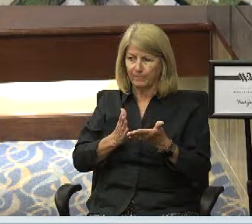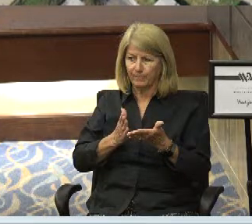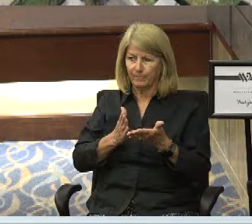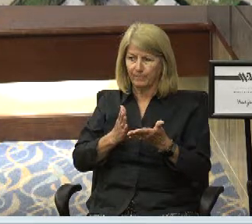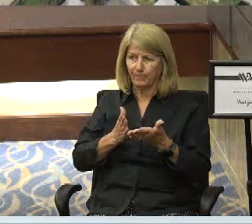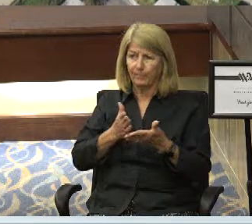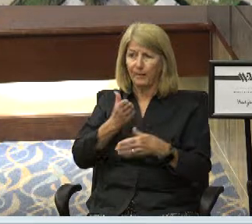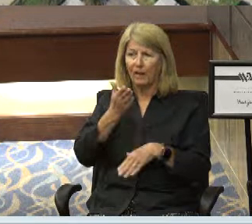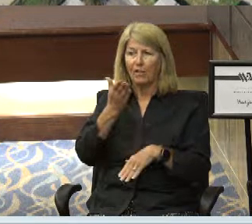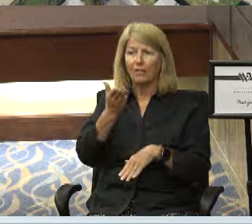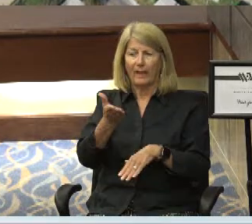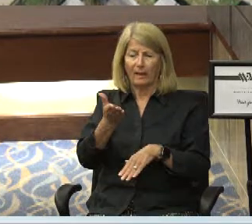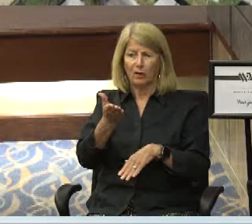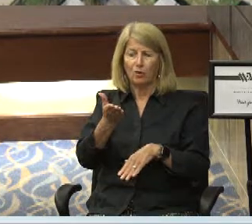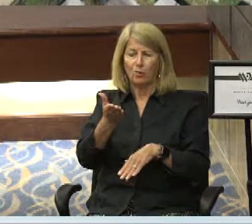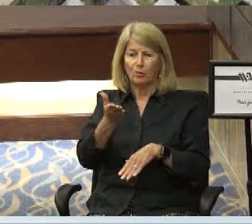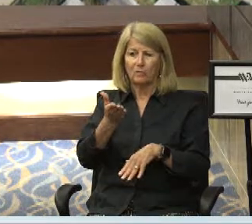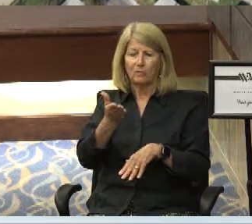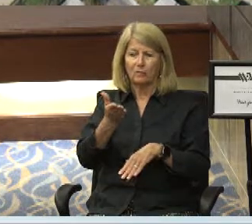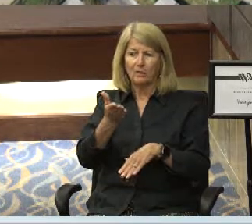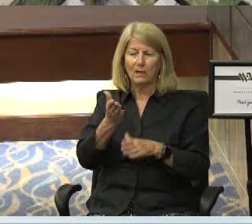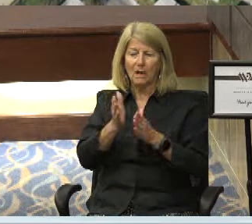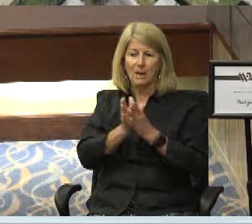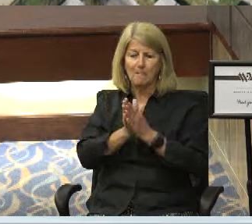students there.